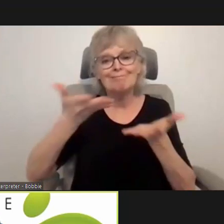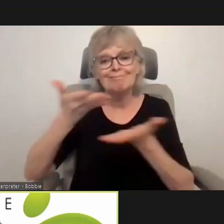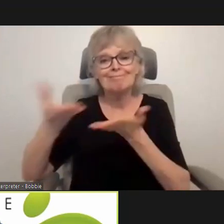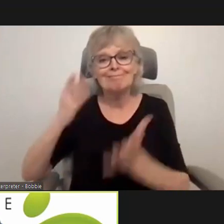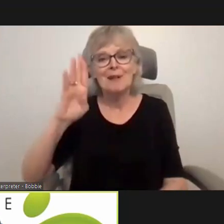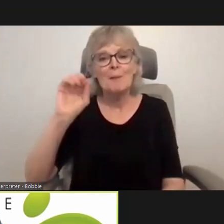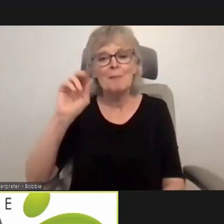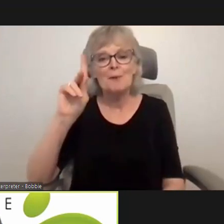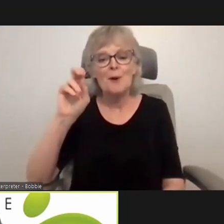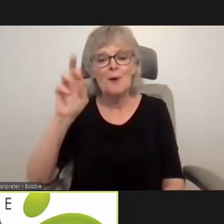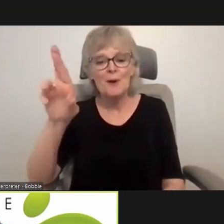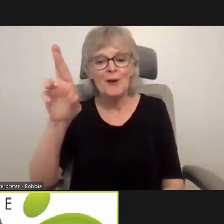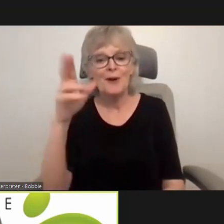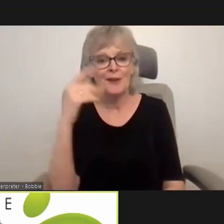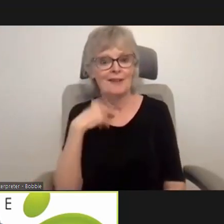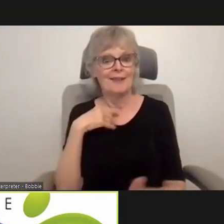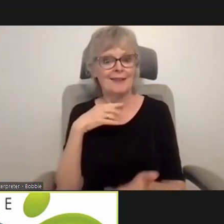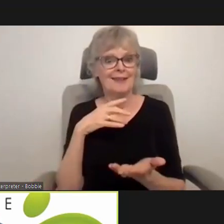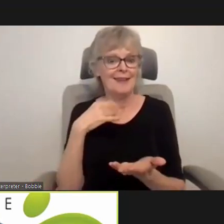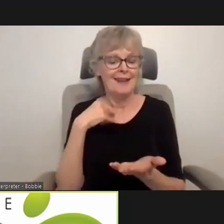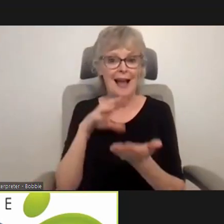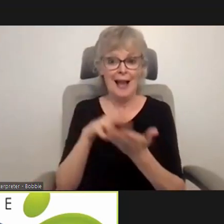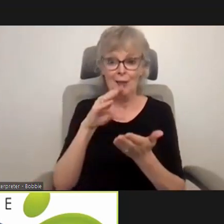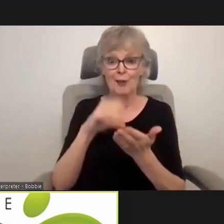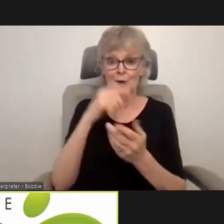last NACDD conference in New Orleans.